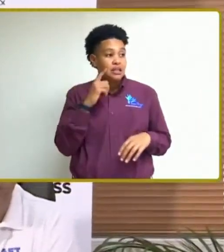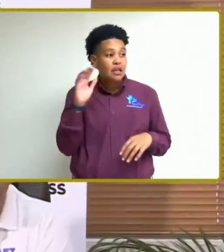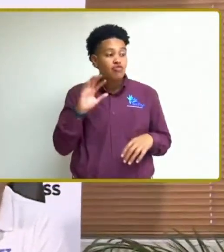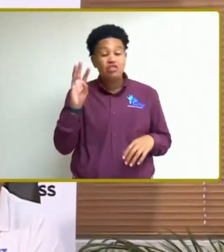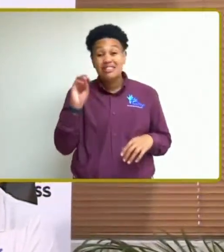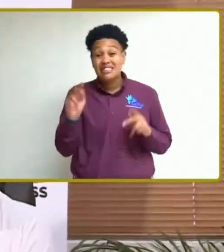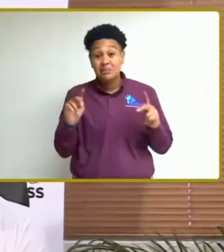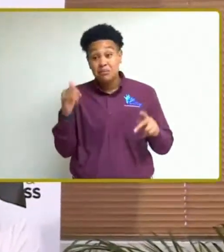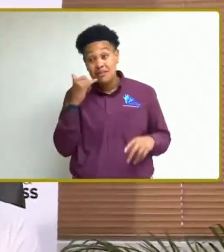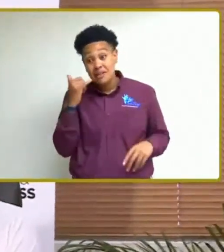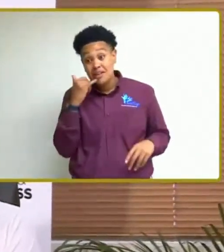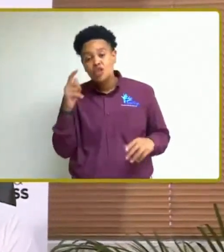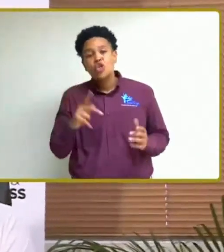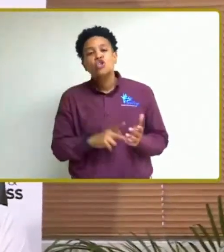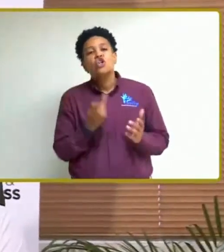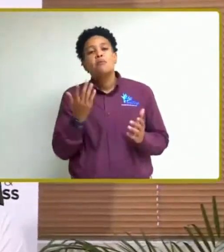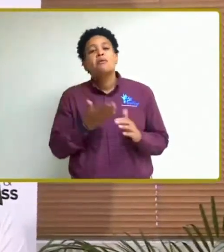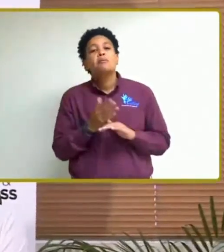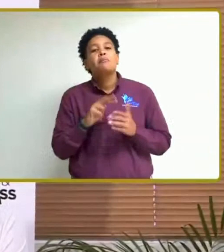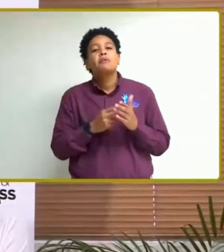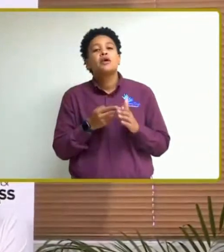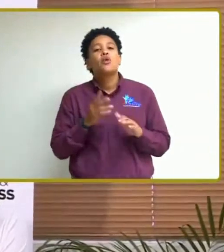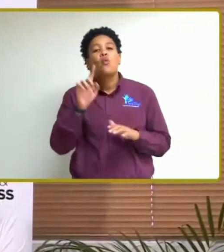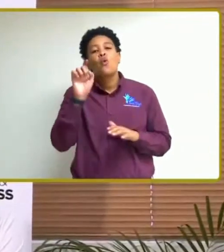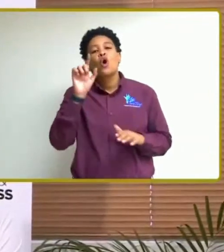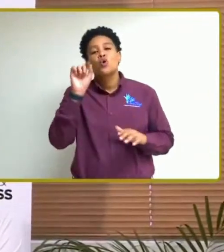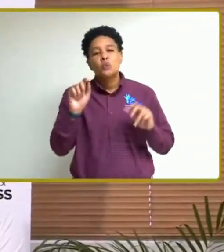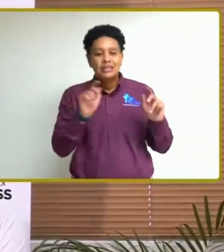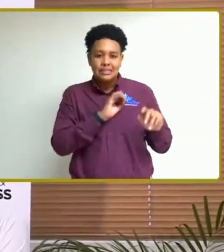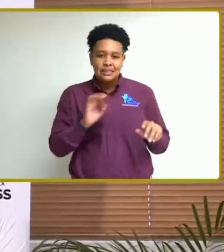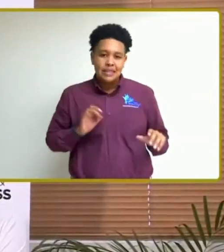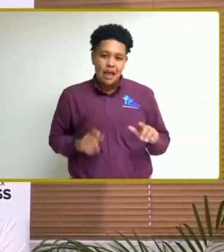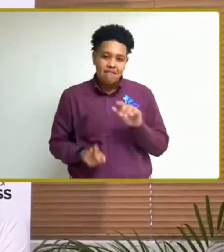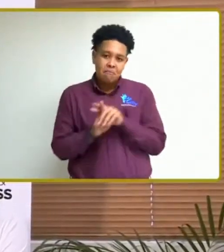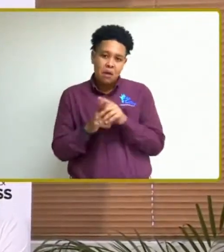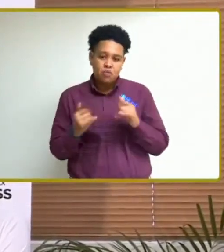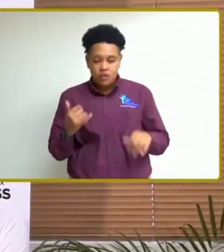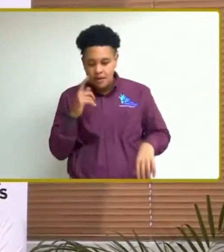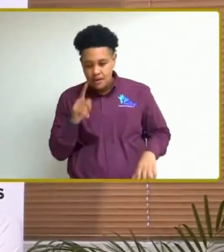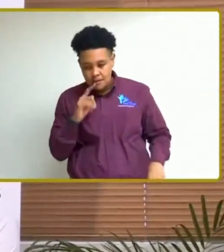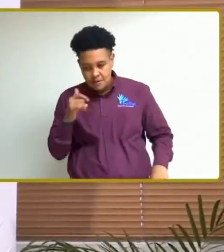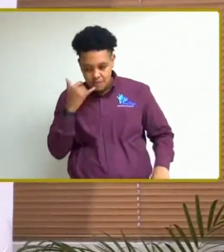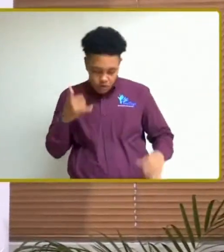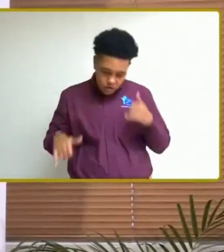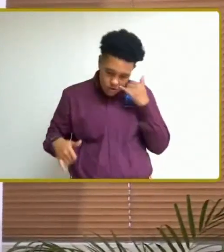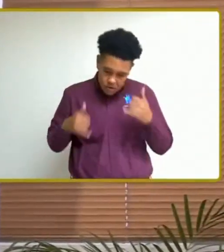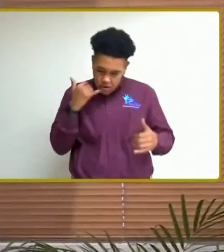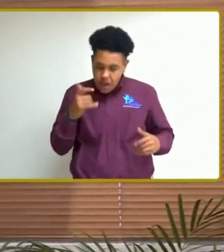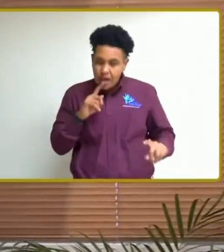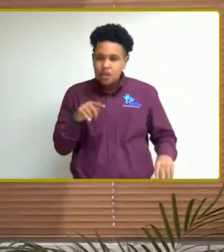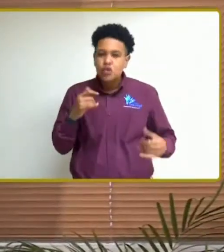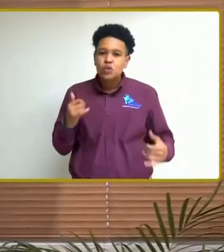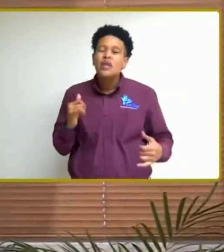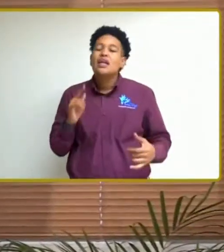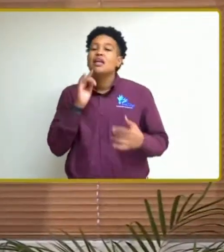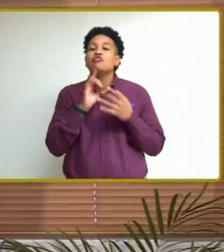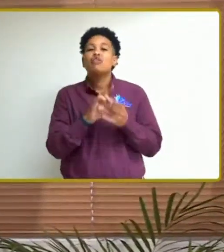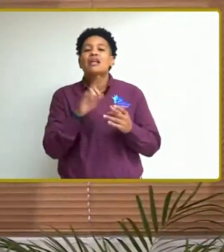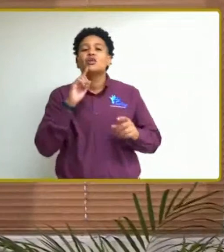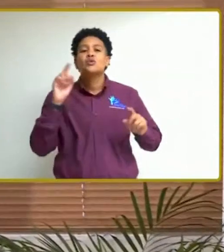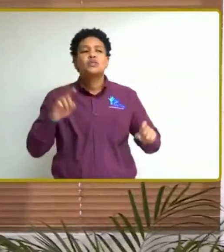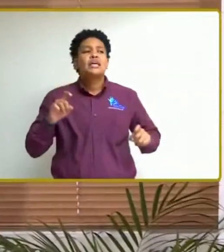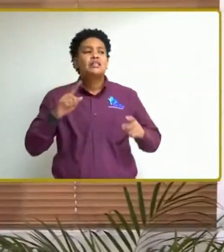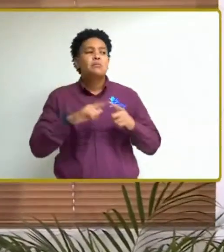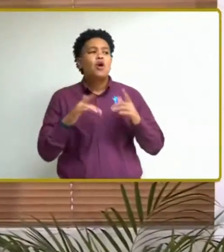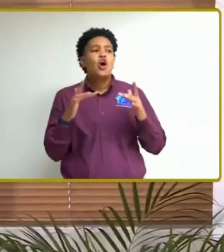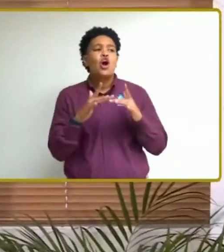60 persons, so doubling would mean over 100. All right. In terms of the testing and